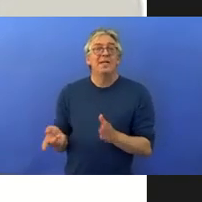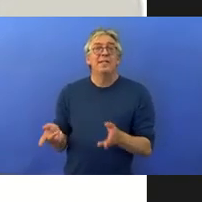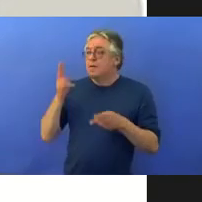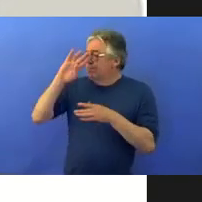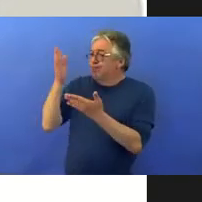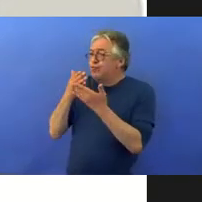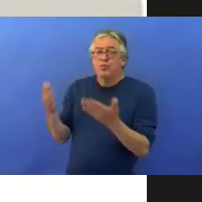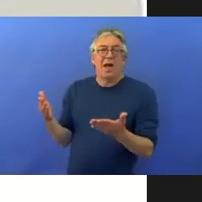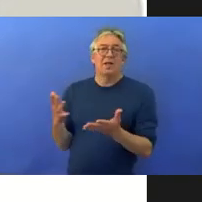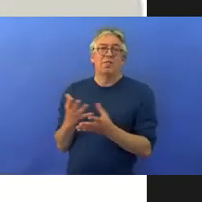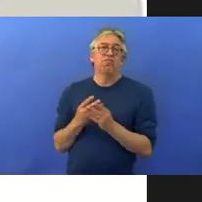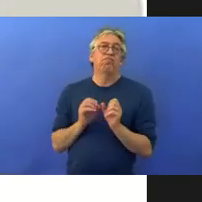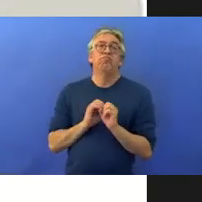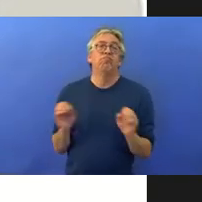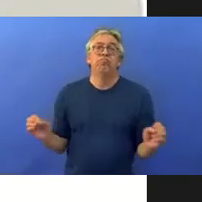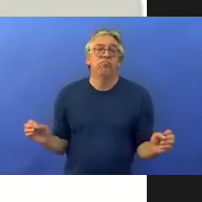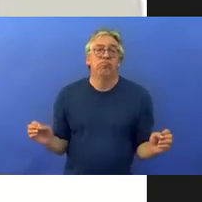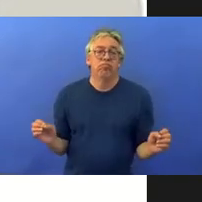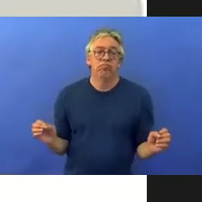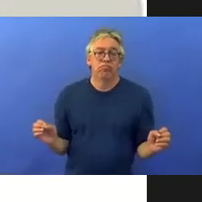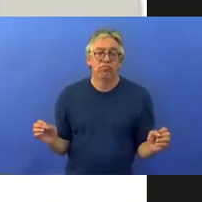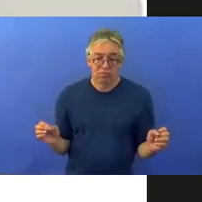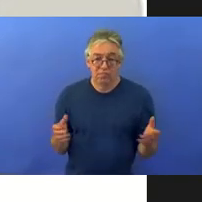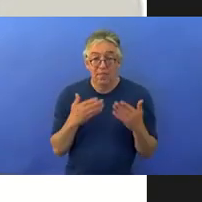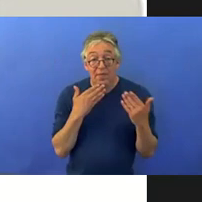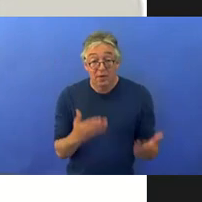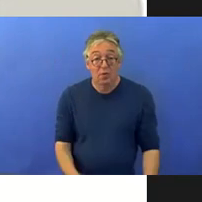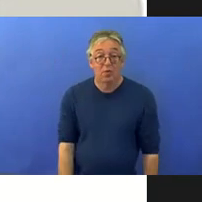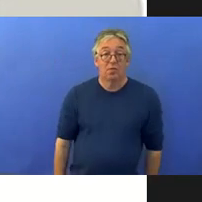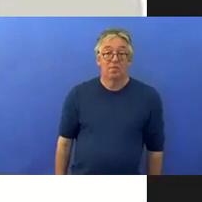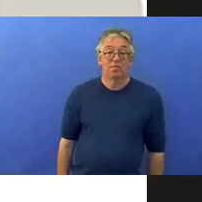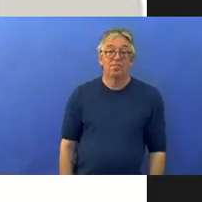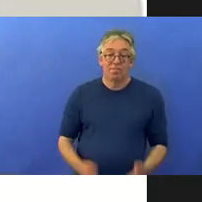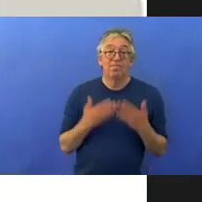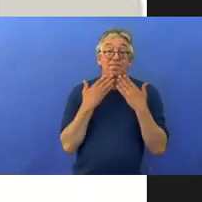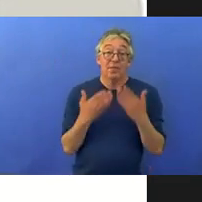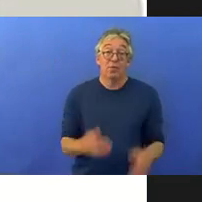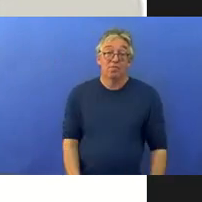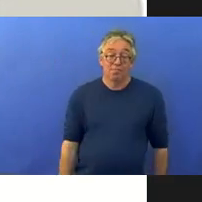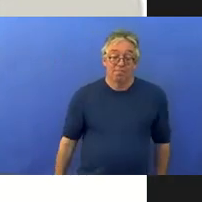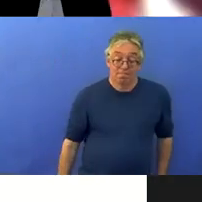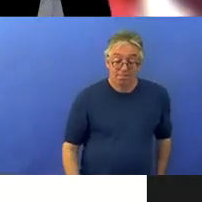beings and ours for allowing it. Thank you.